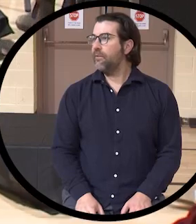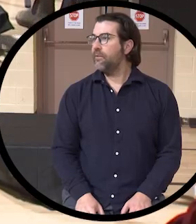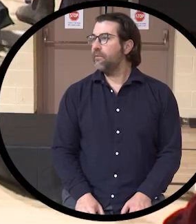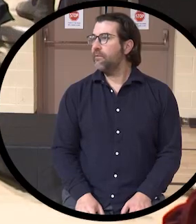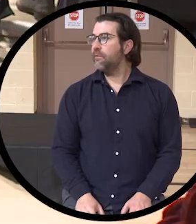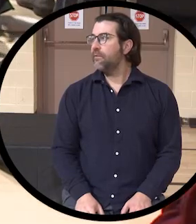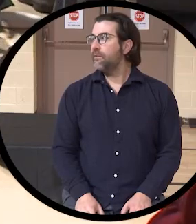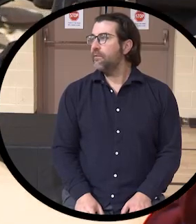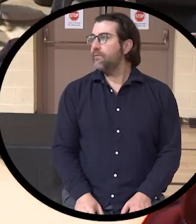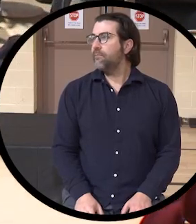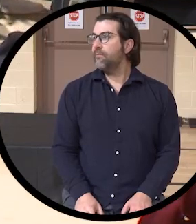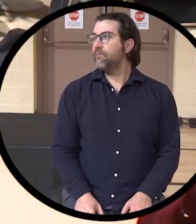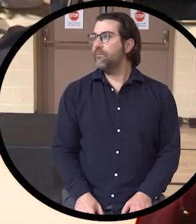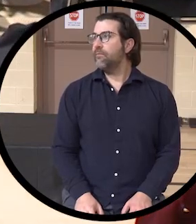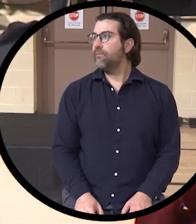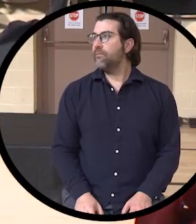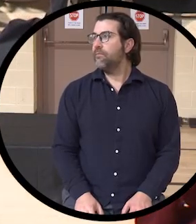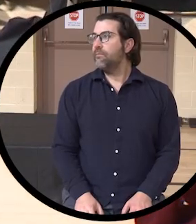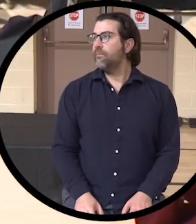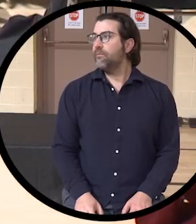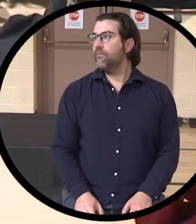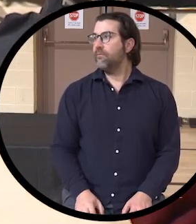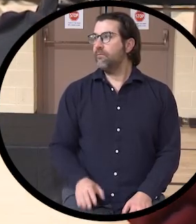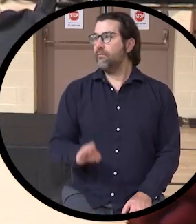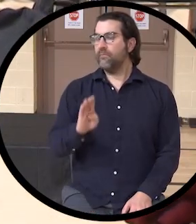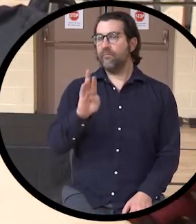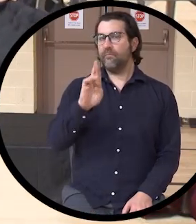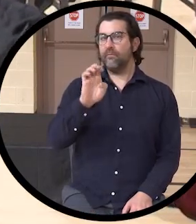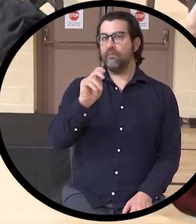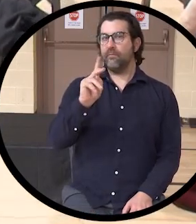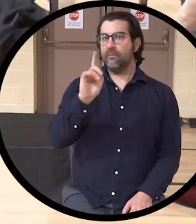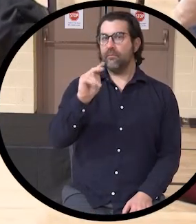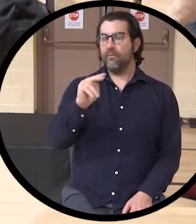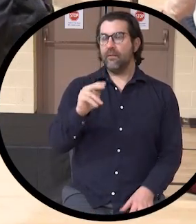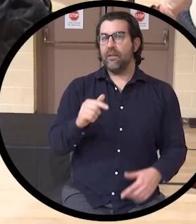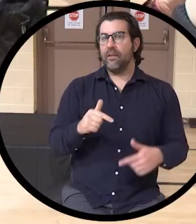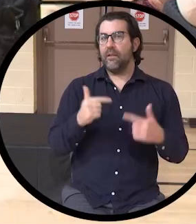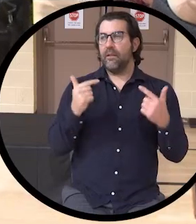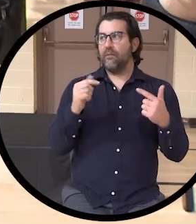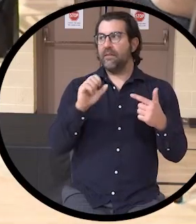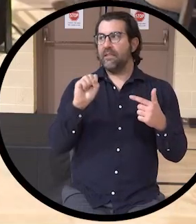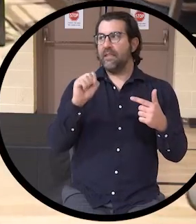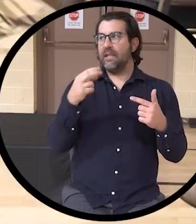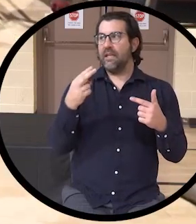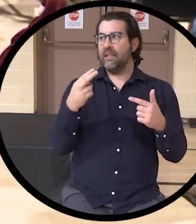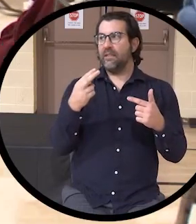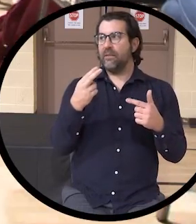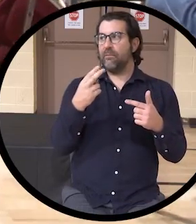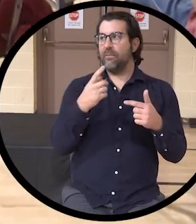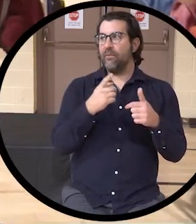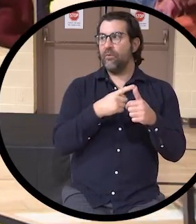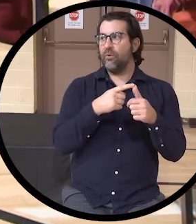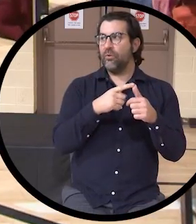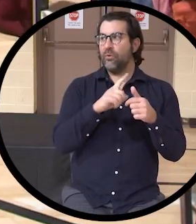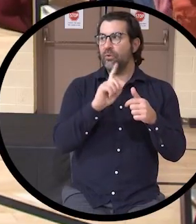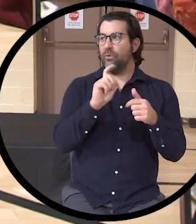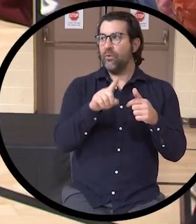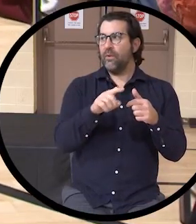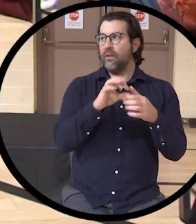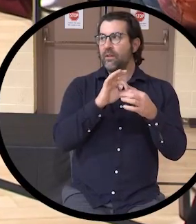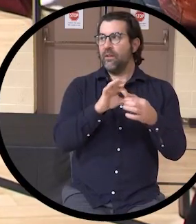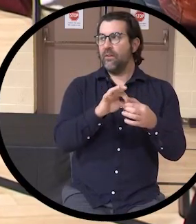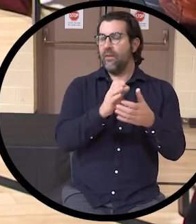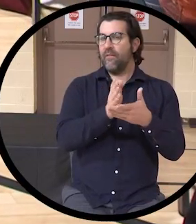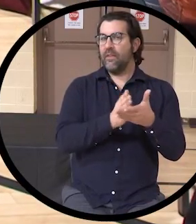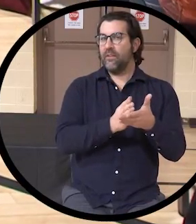the guy with the Bucks shirt. Thank you. My name is President Stanton. I have 2 questions to make a comment. My first question pertains to your